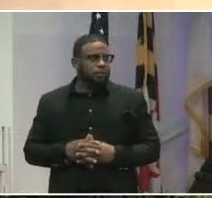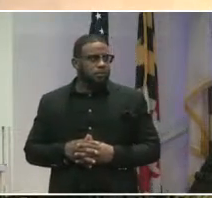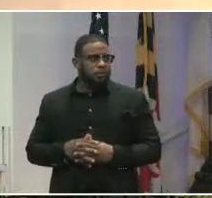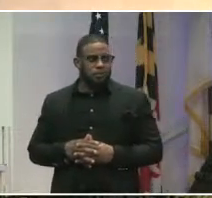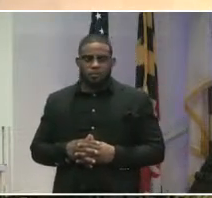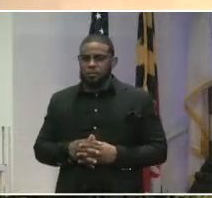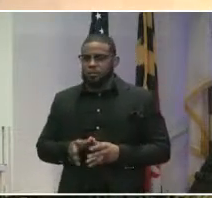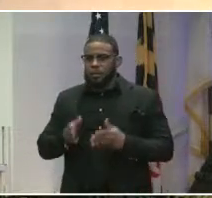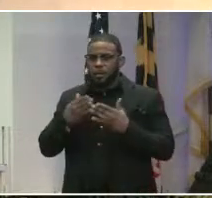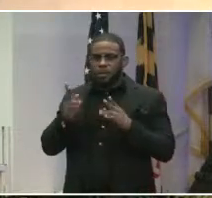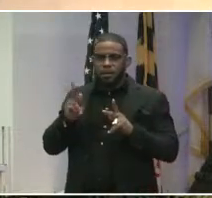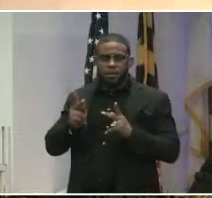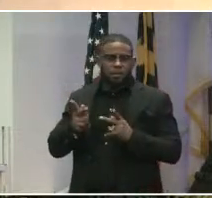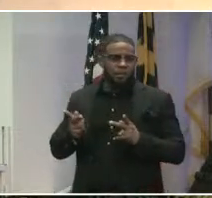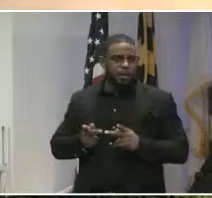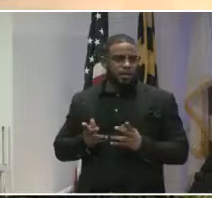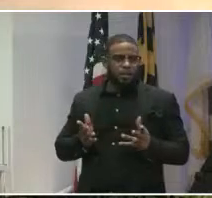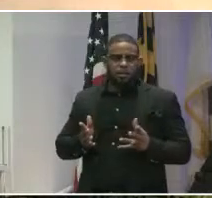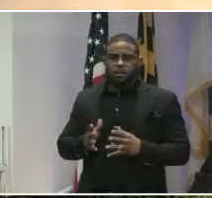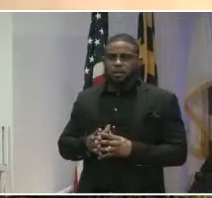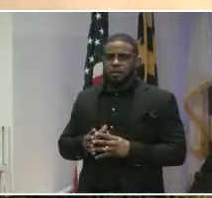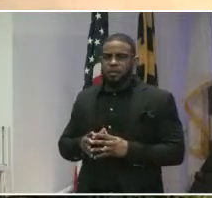It was a public place.